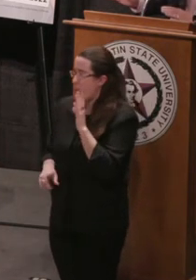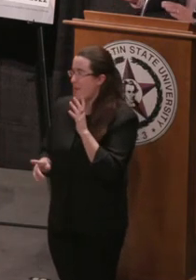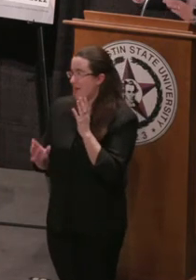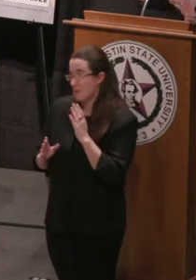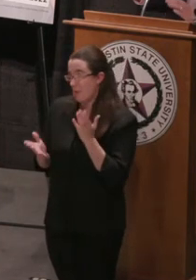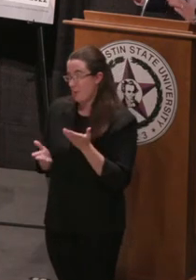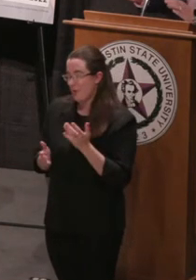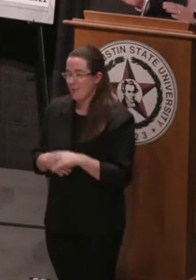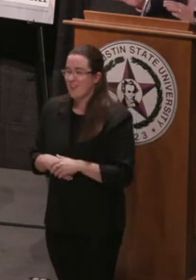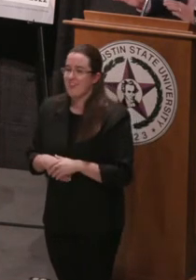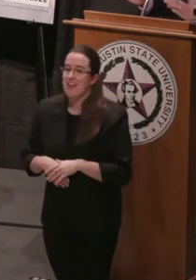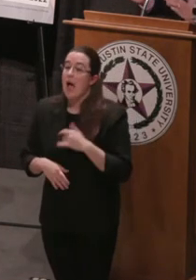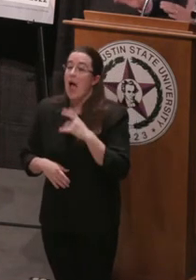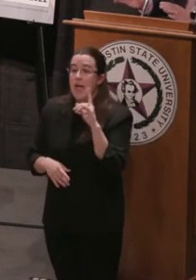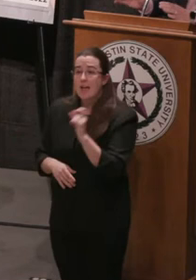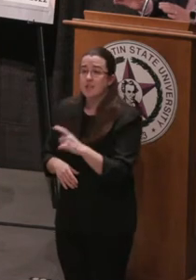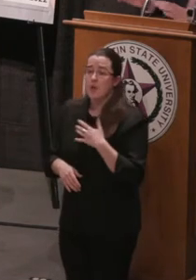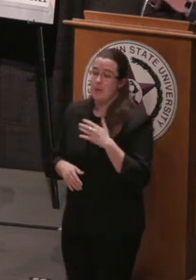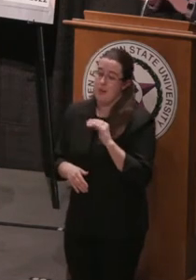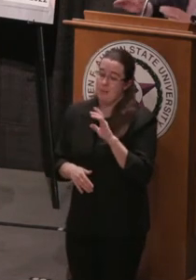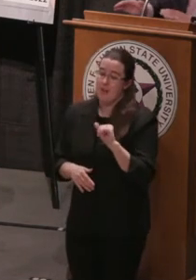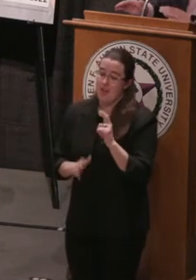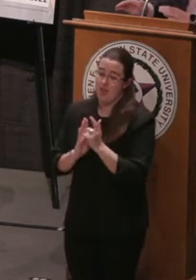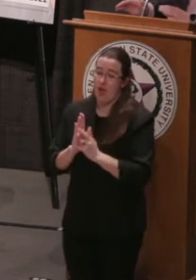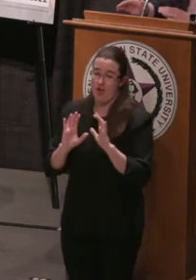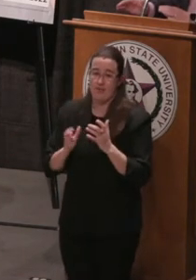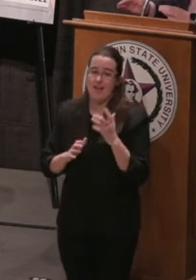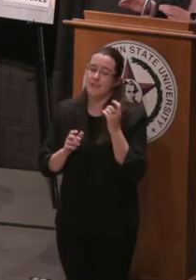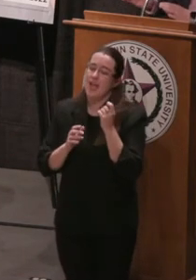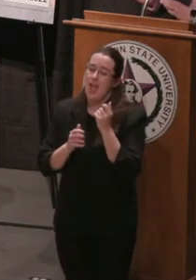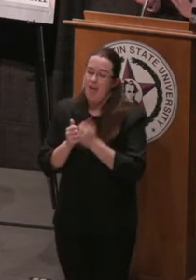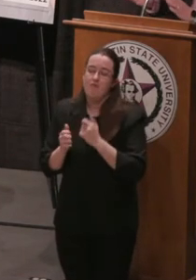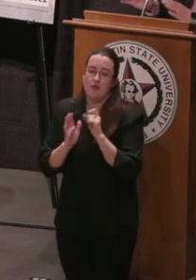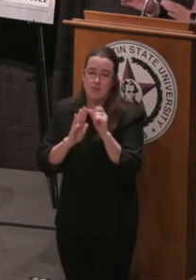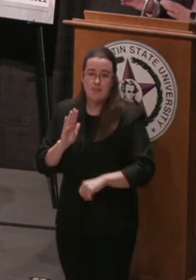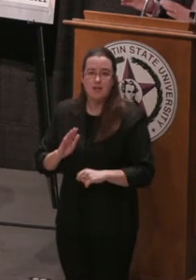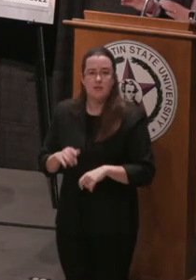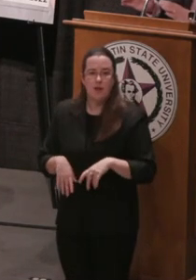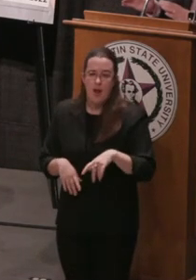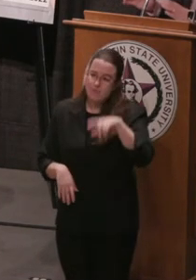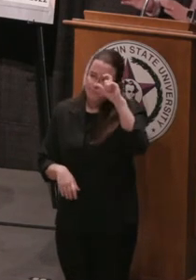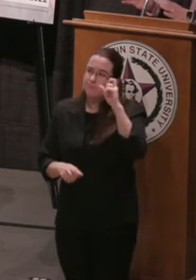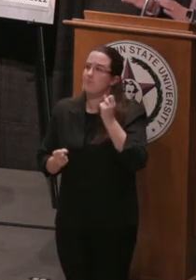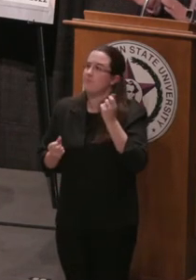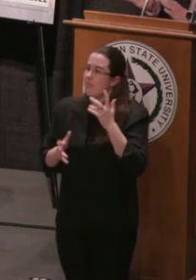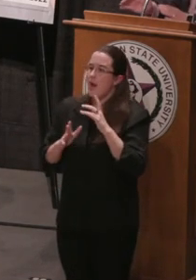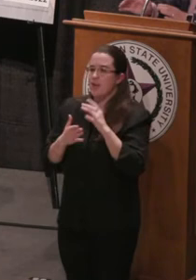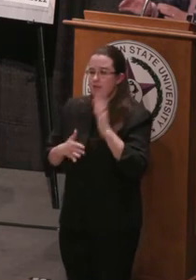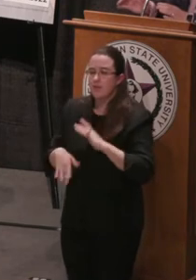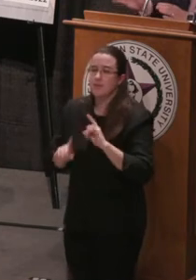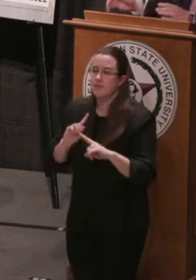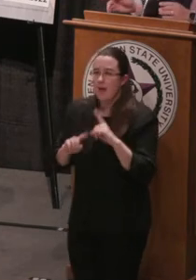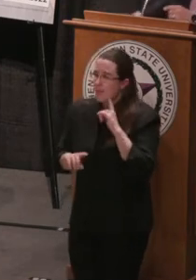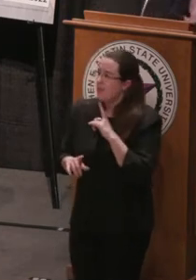Well, I ask that question in my media law class every single semester, and it stumps a lot of students, but I think it's a